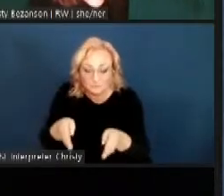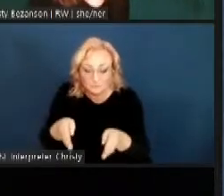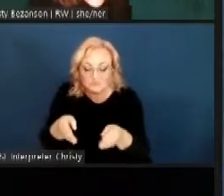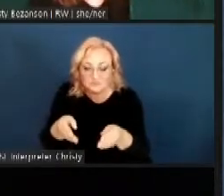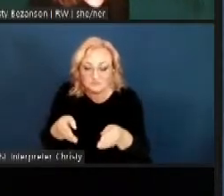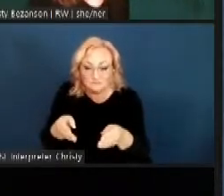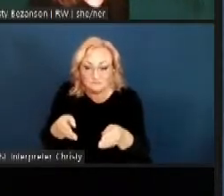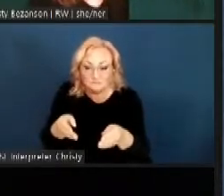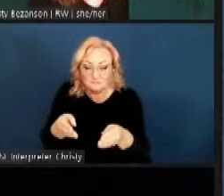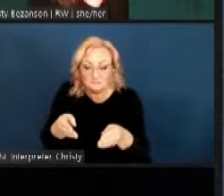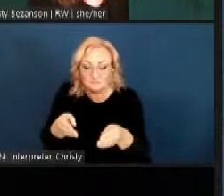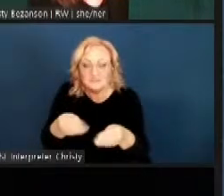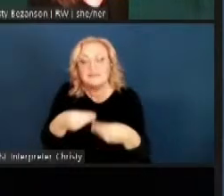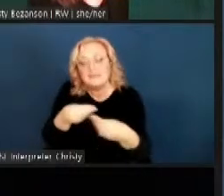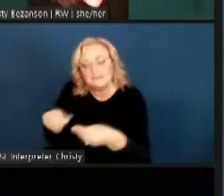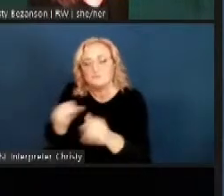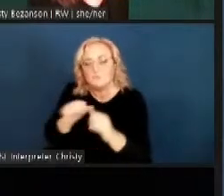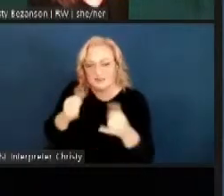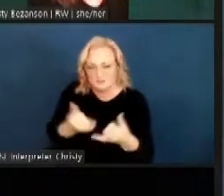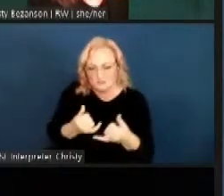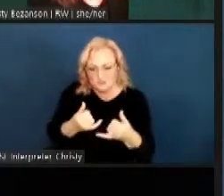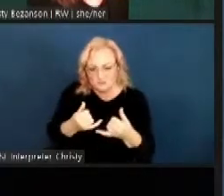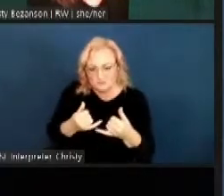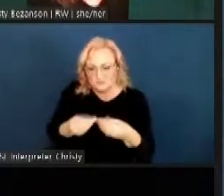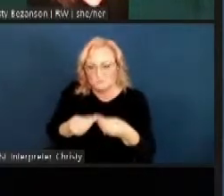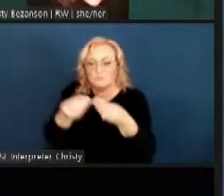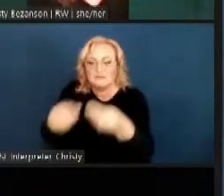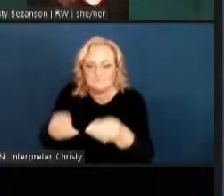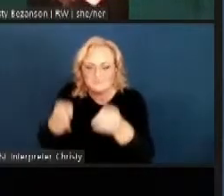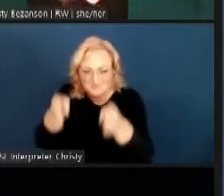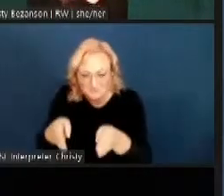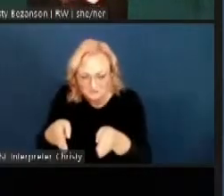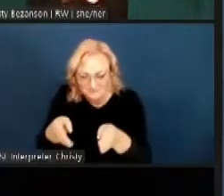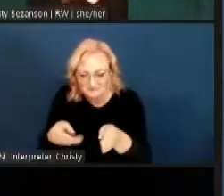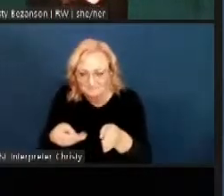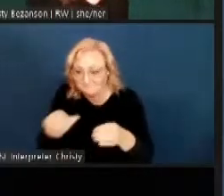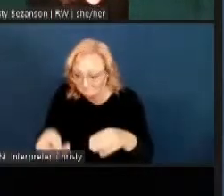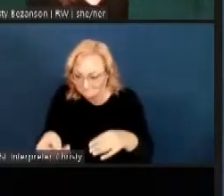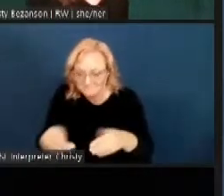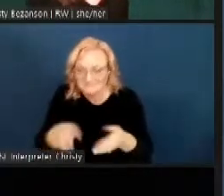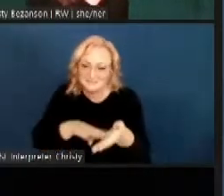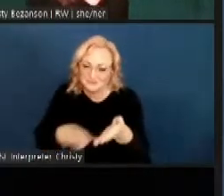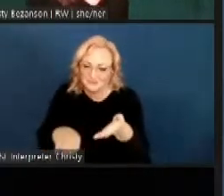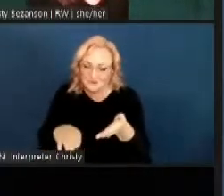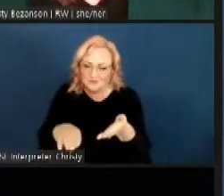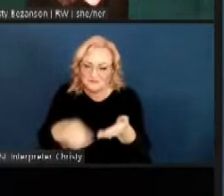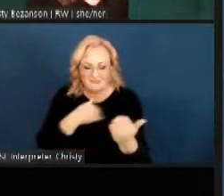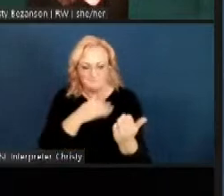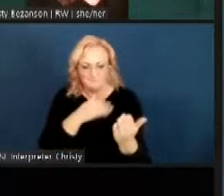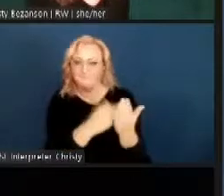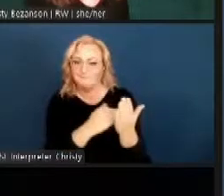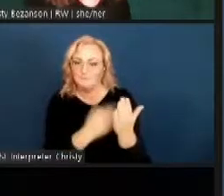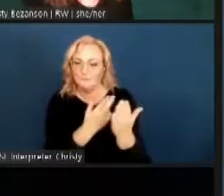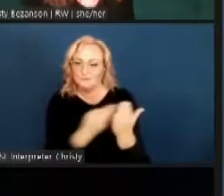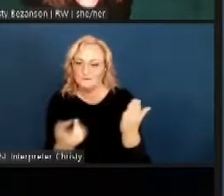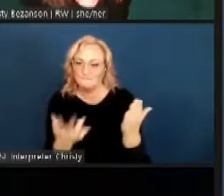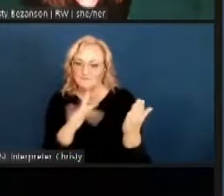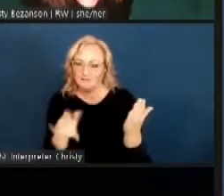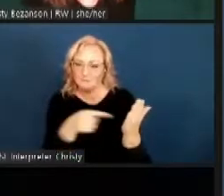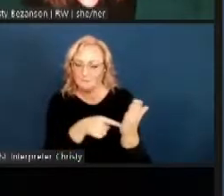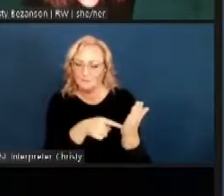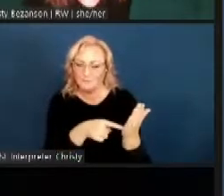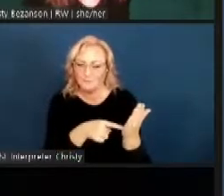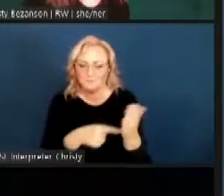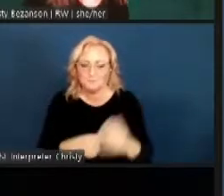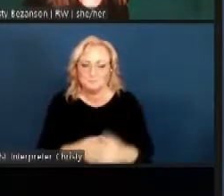to agencies, to give to individuals as they are discharging and have resources that they can take with